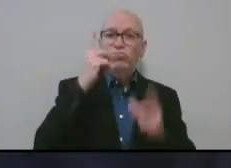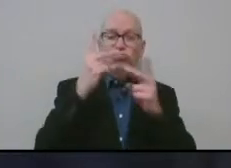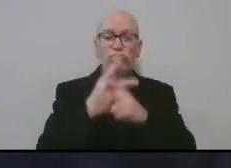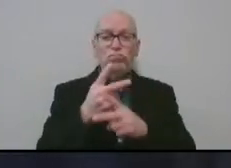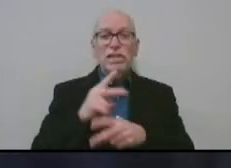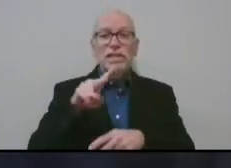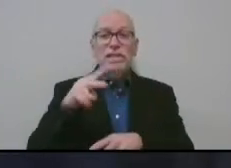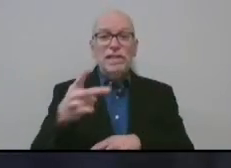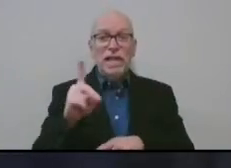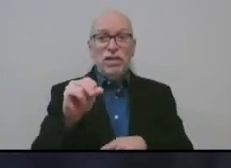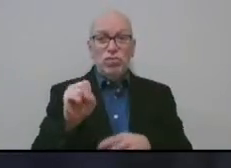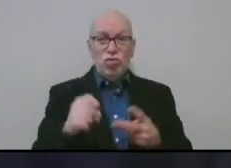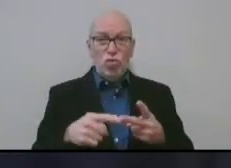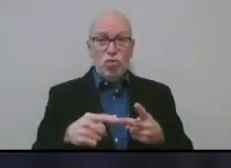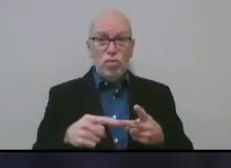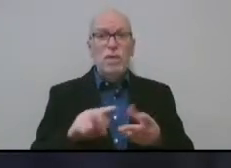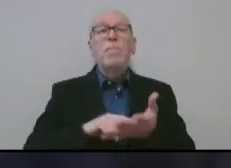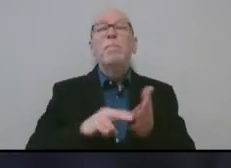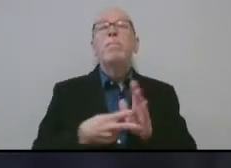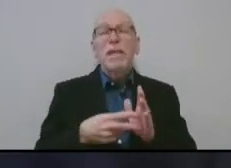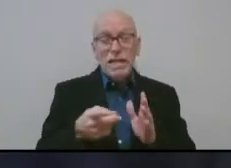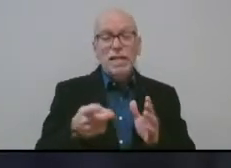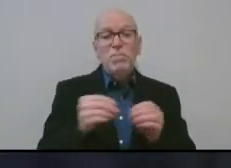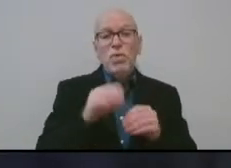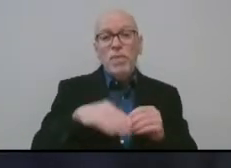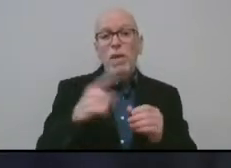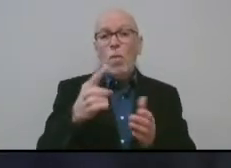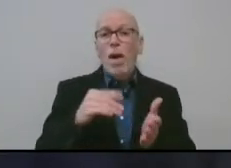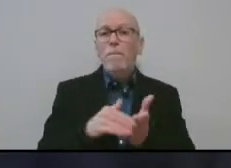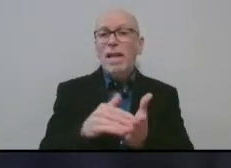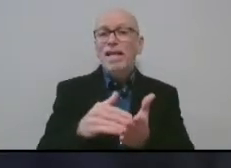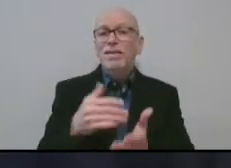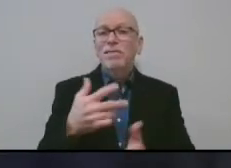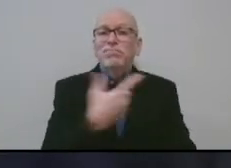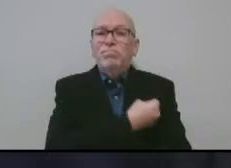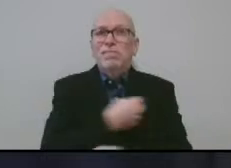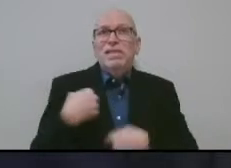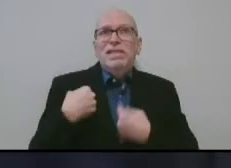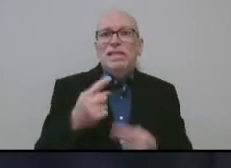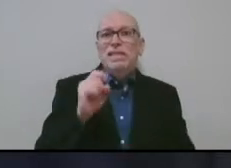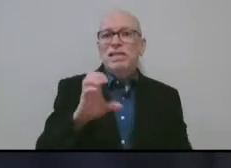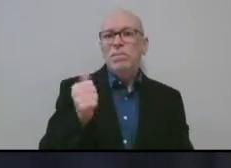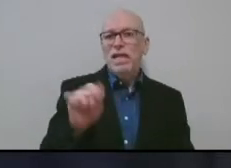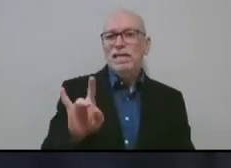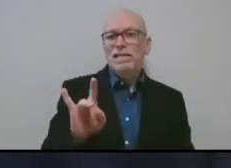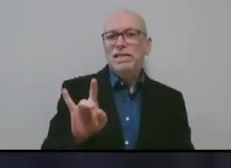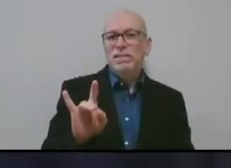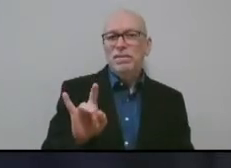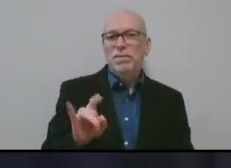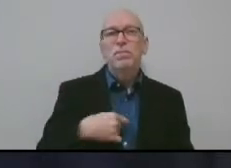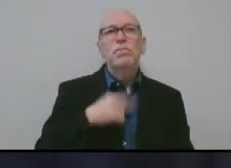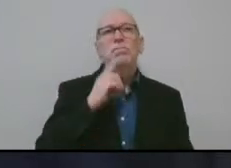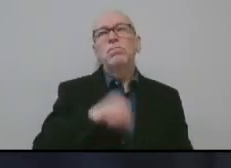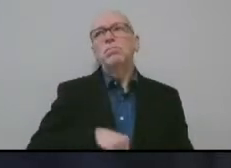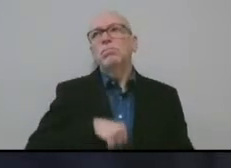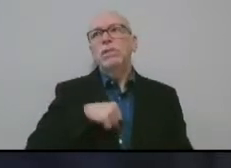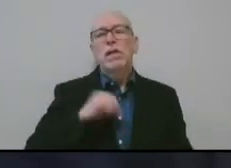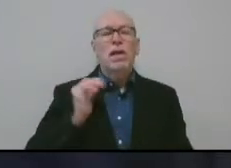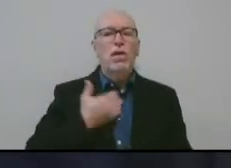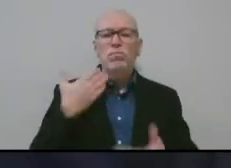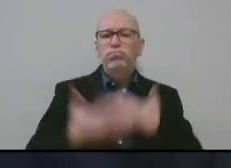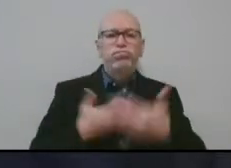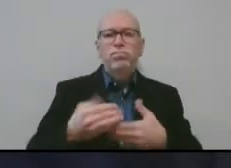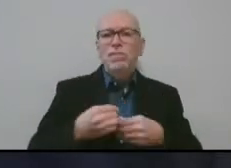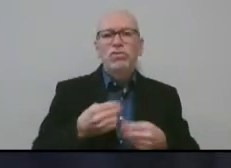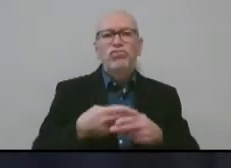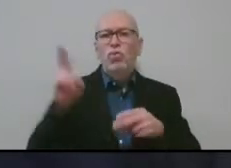appointments, more than 1 million vaccine appointments have been scheduled since December 18th. We are proud of how far we have come in a short amount of